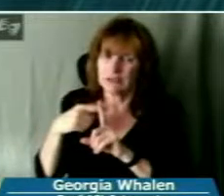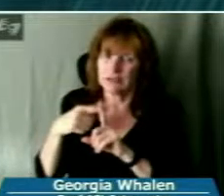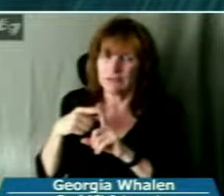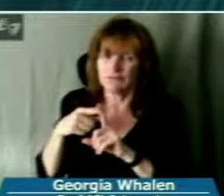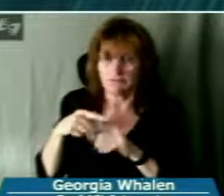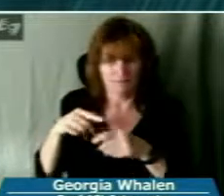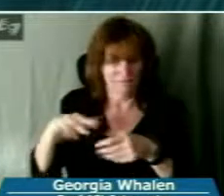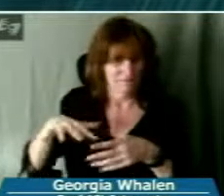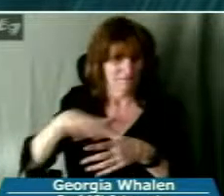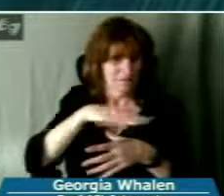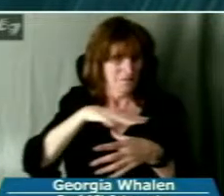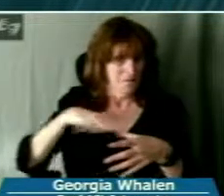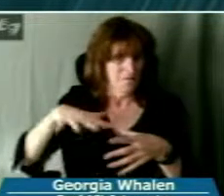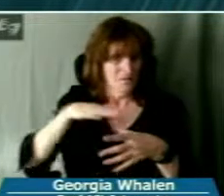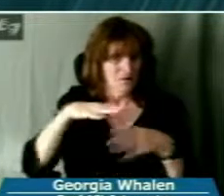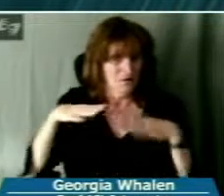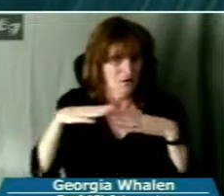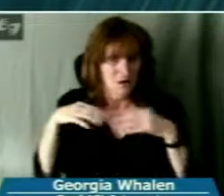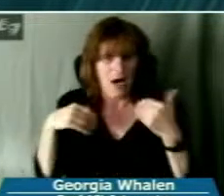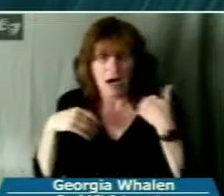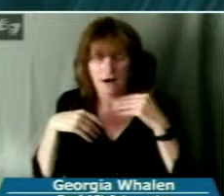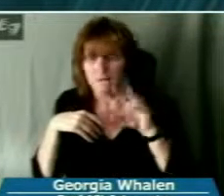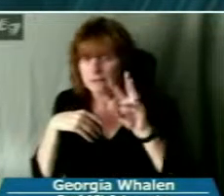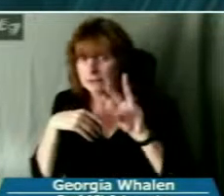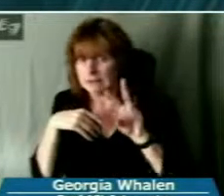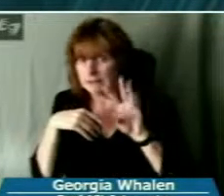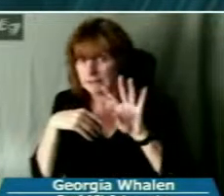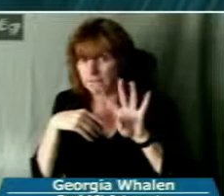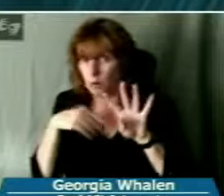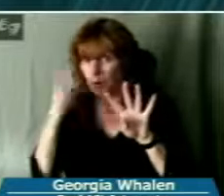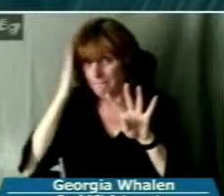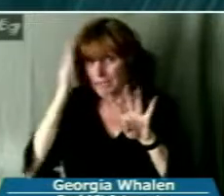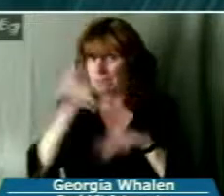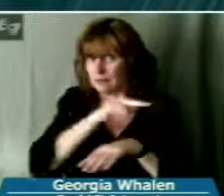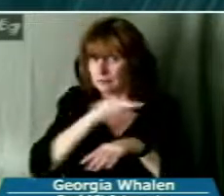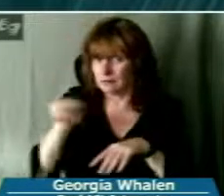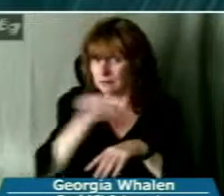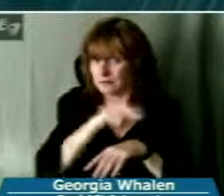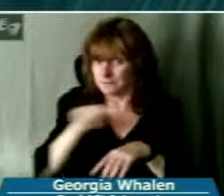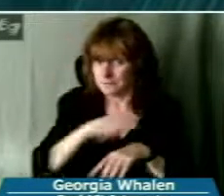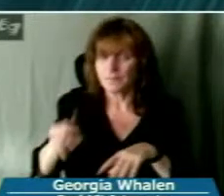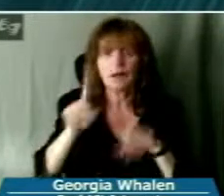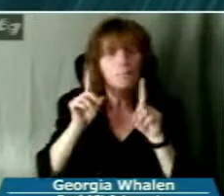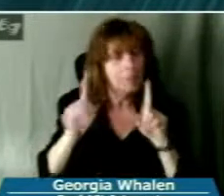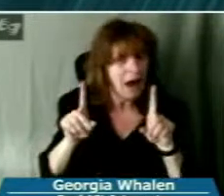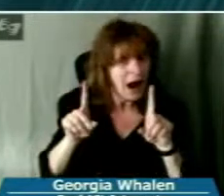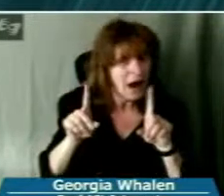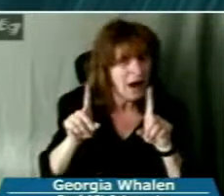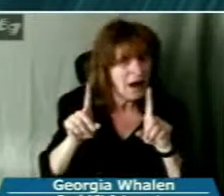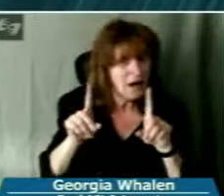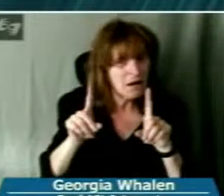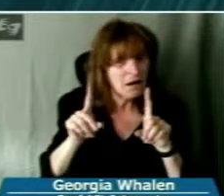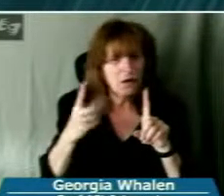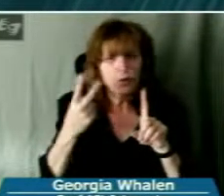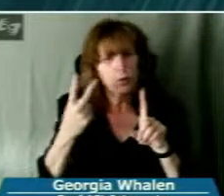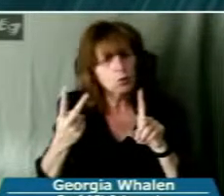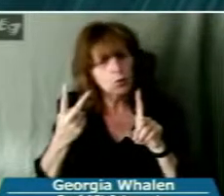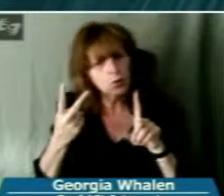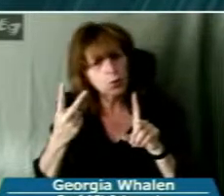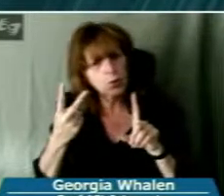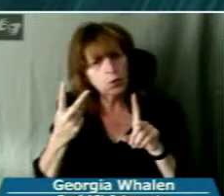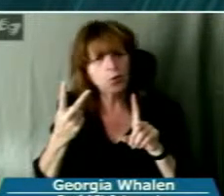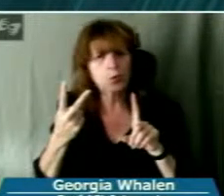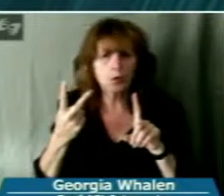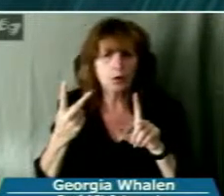some additional residents that came in while other residents were out of the facility, leading us to a 66 number in